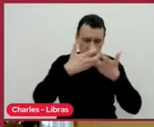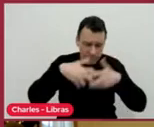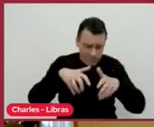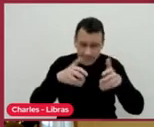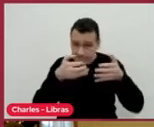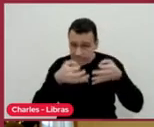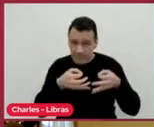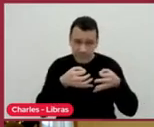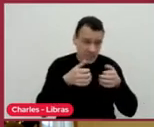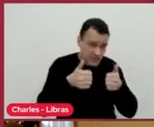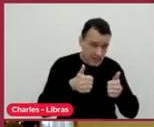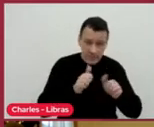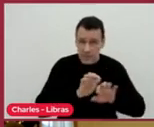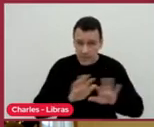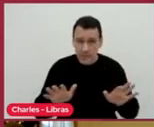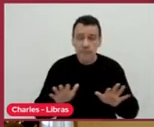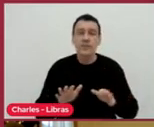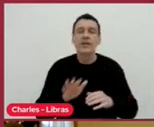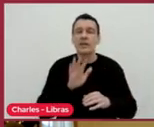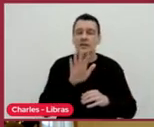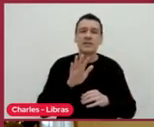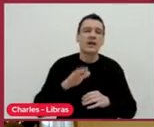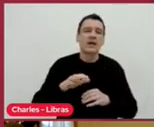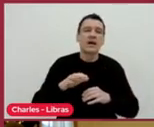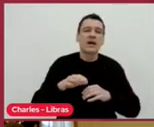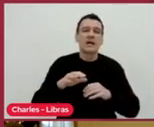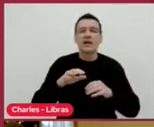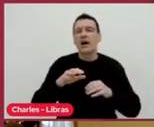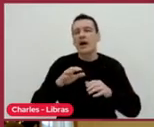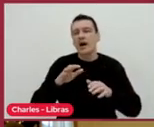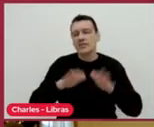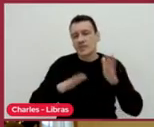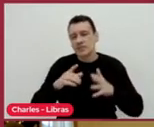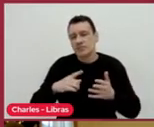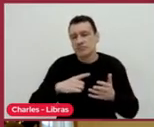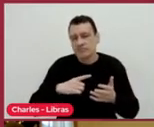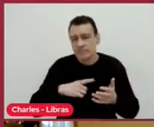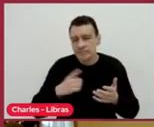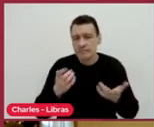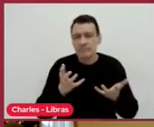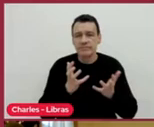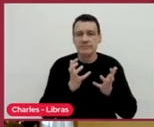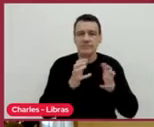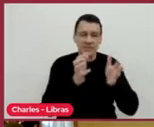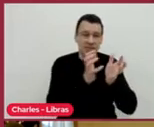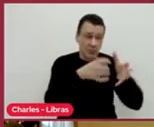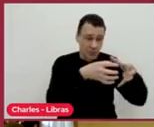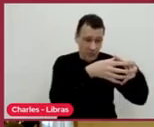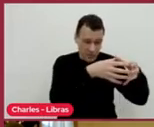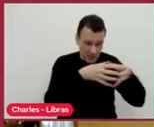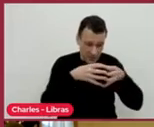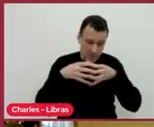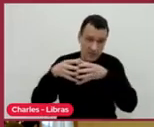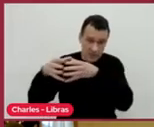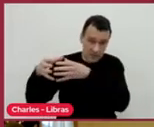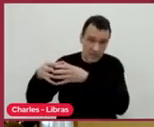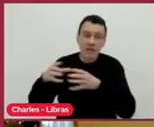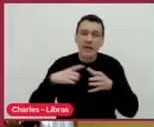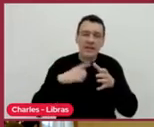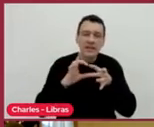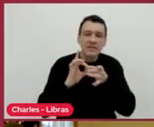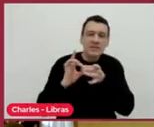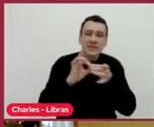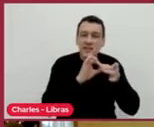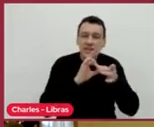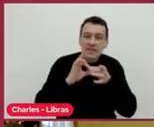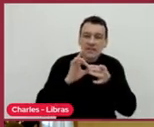with object-oriented classes and other things, we would probably have to do these integrations manually.